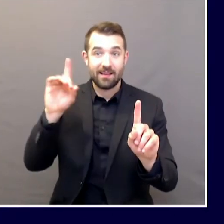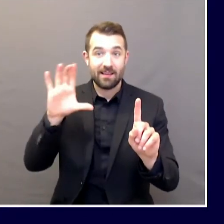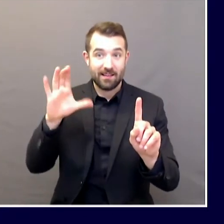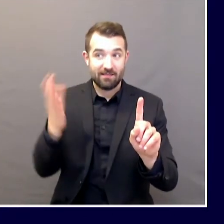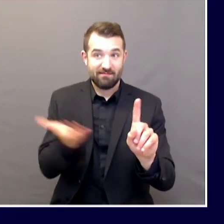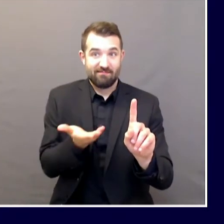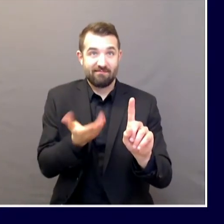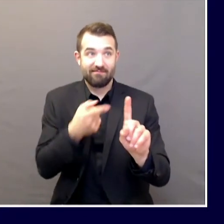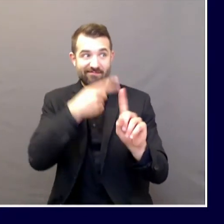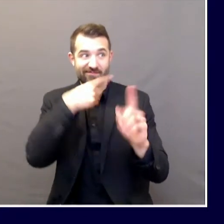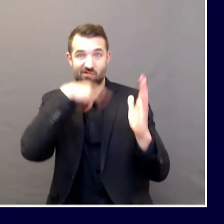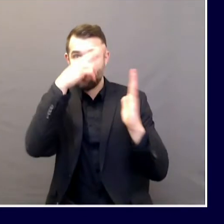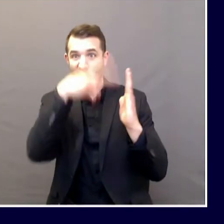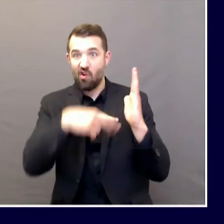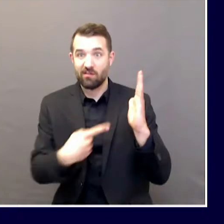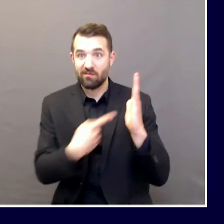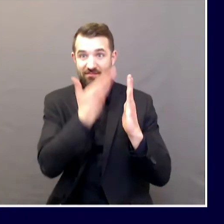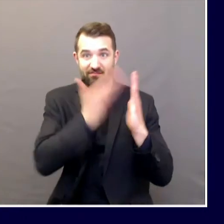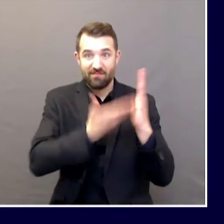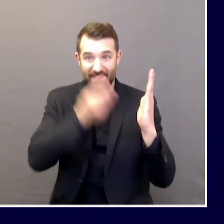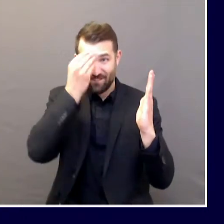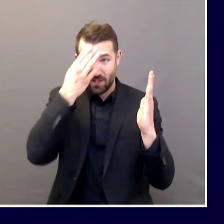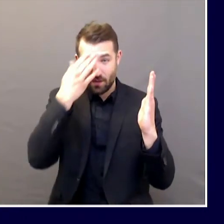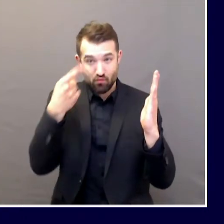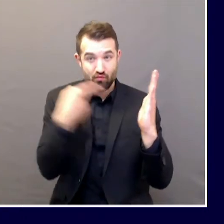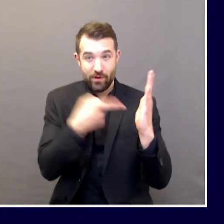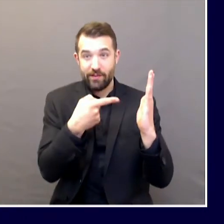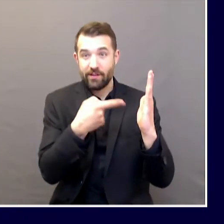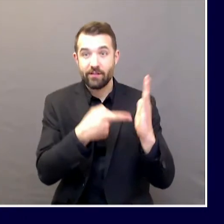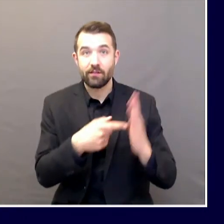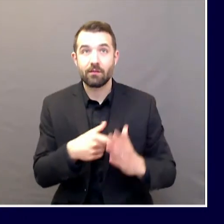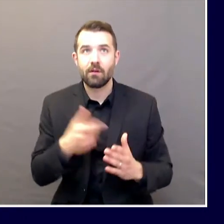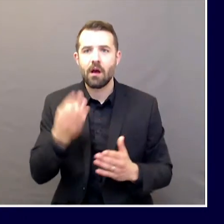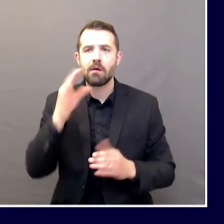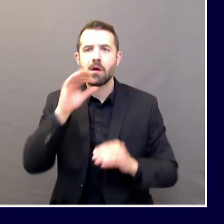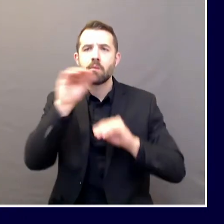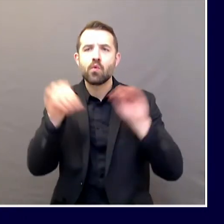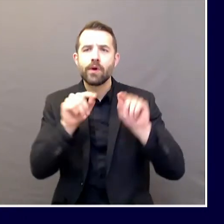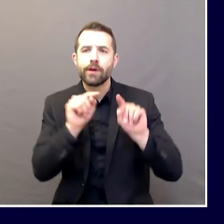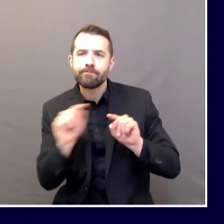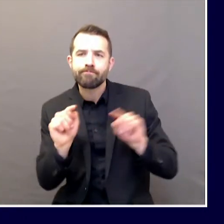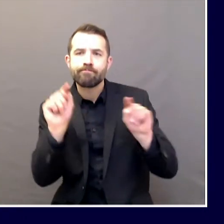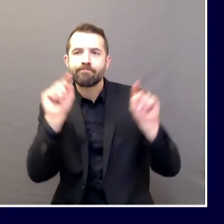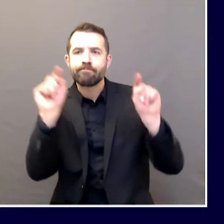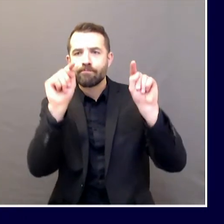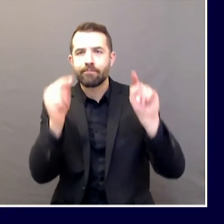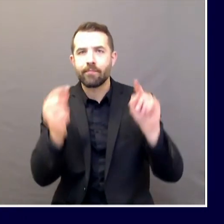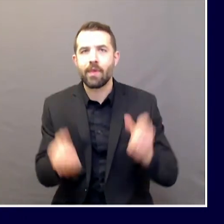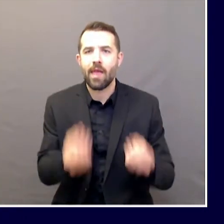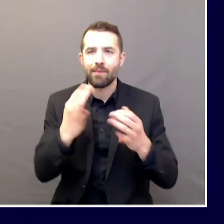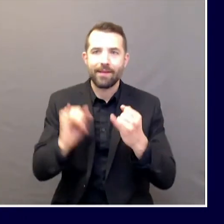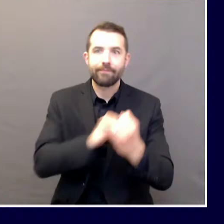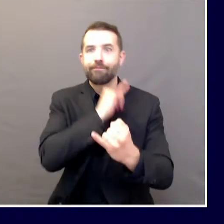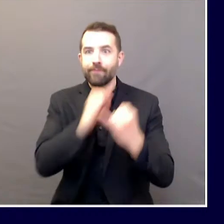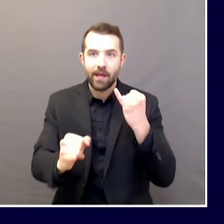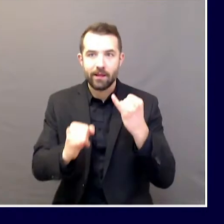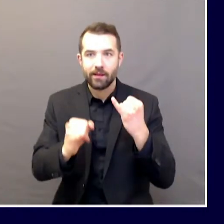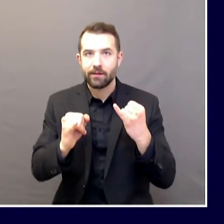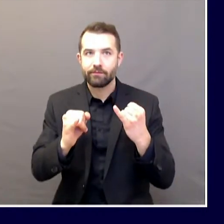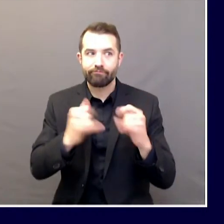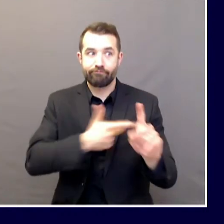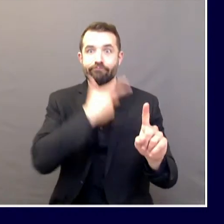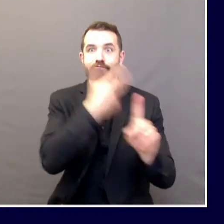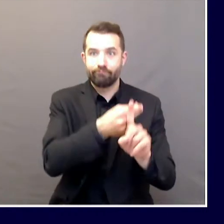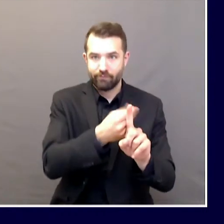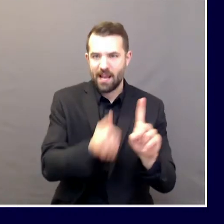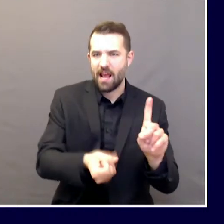you focus on the percentage of people in counties who have received their final doses, is that they're not that far away from each